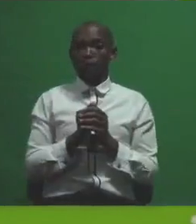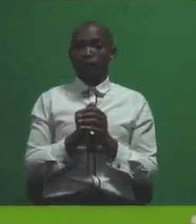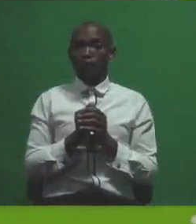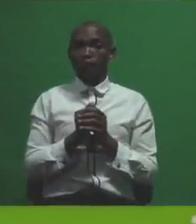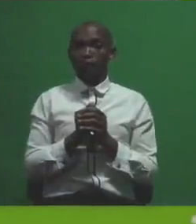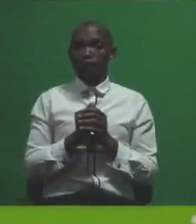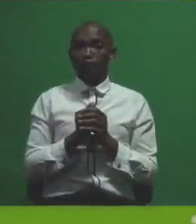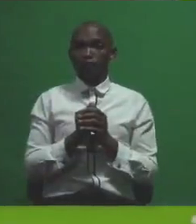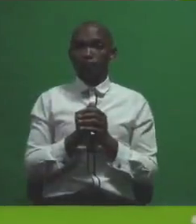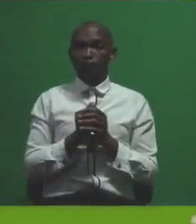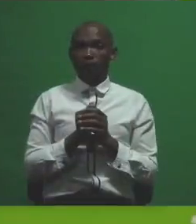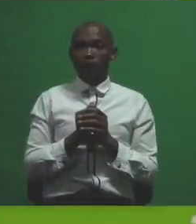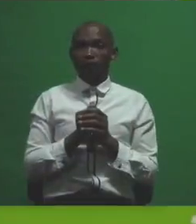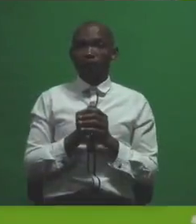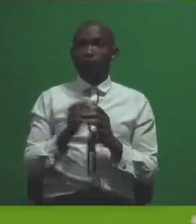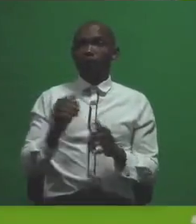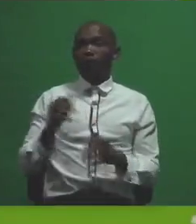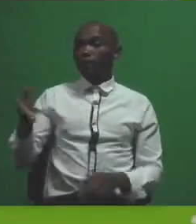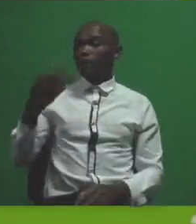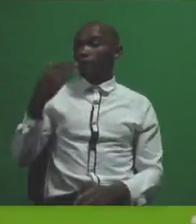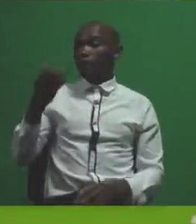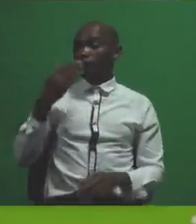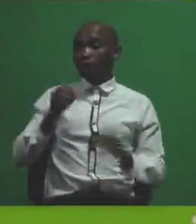We should have a gas supply.